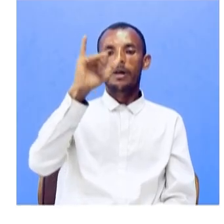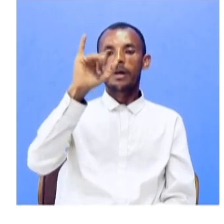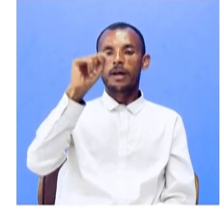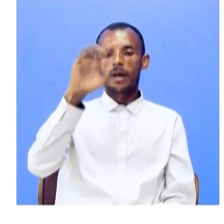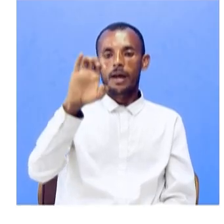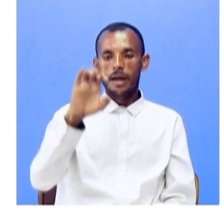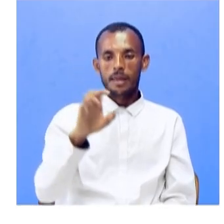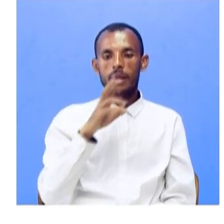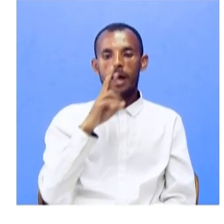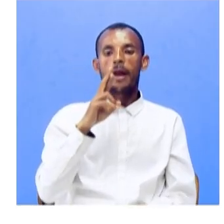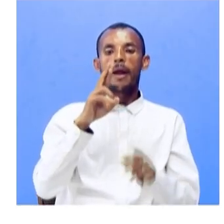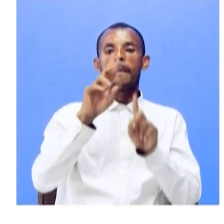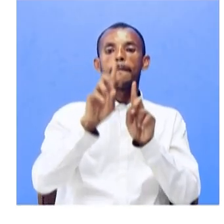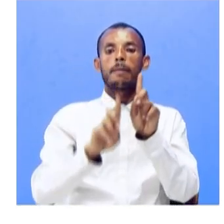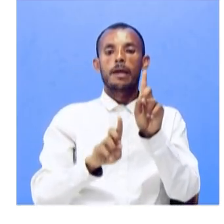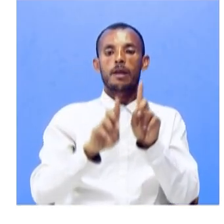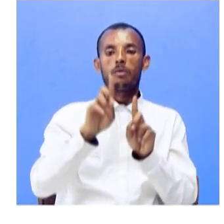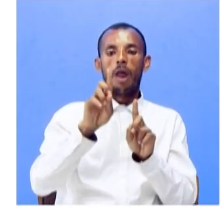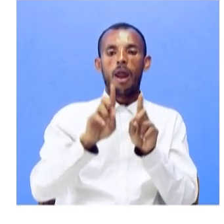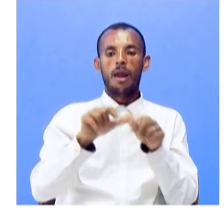are perpendicular to each other.